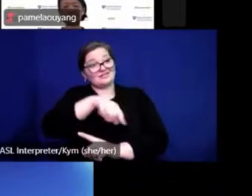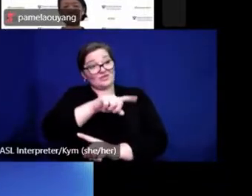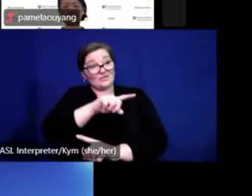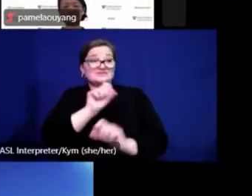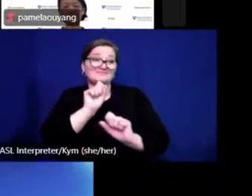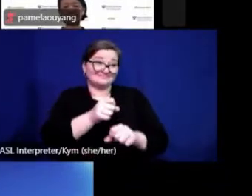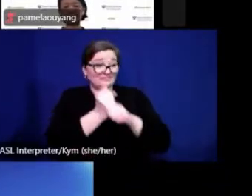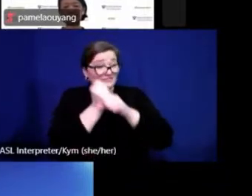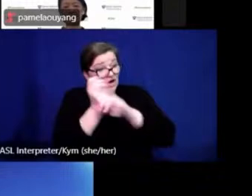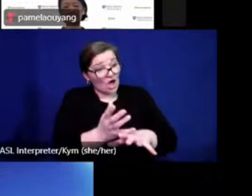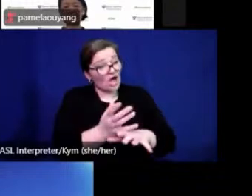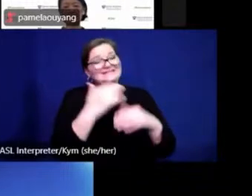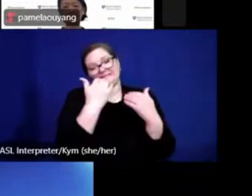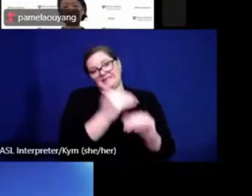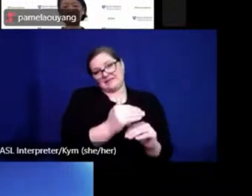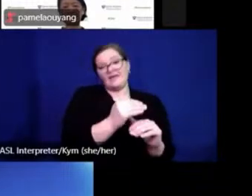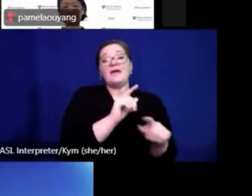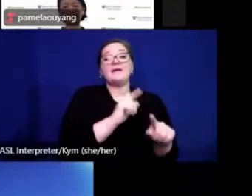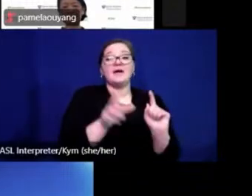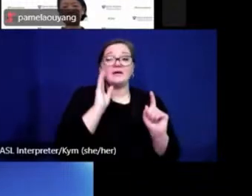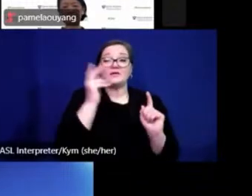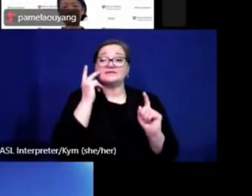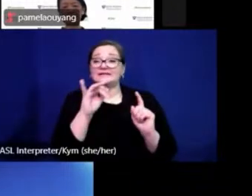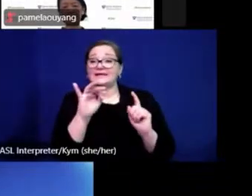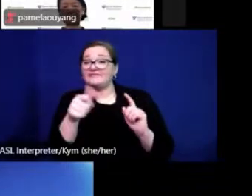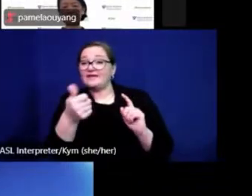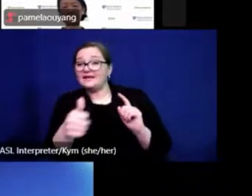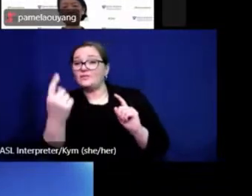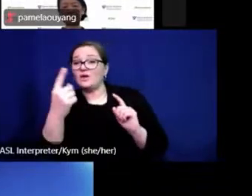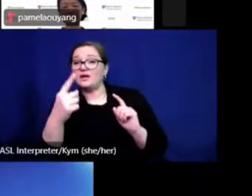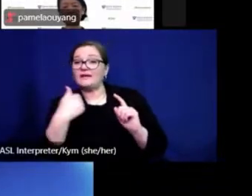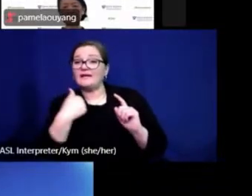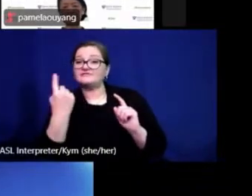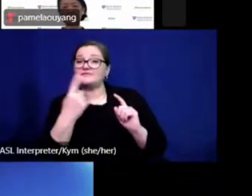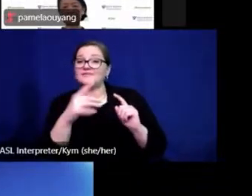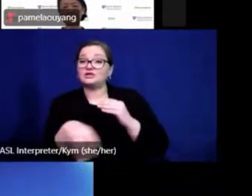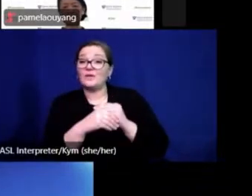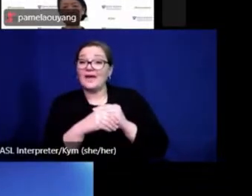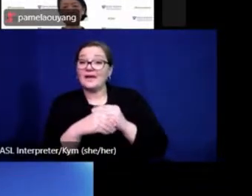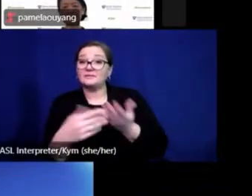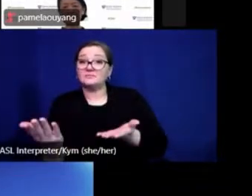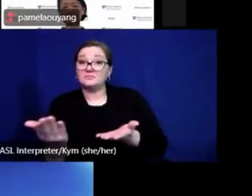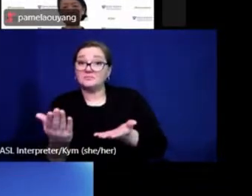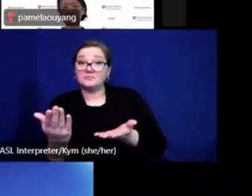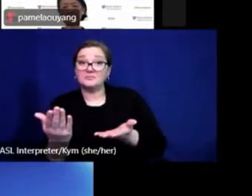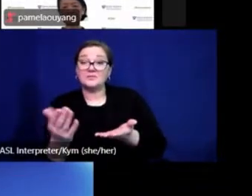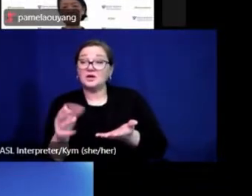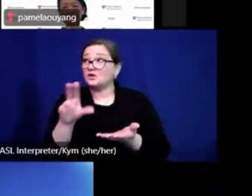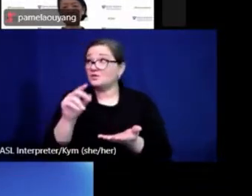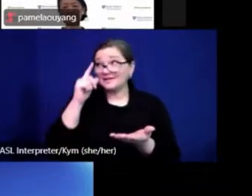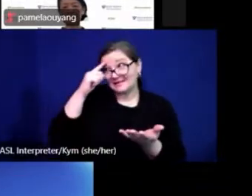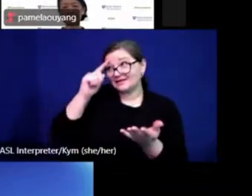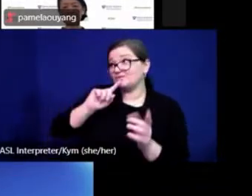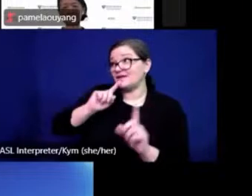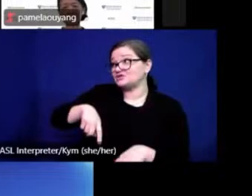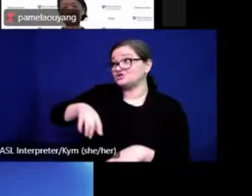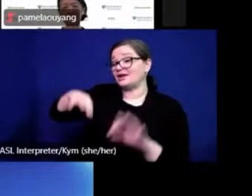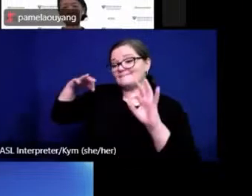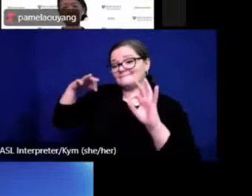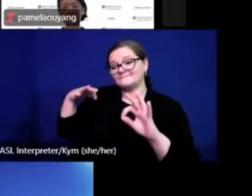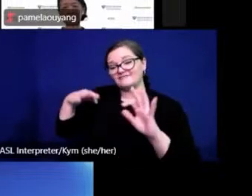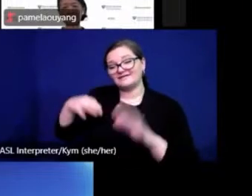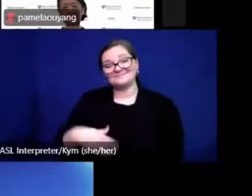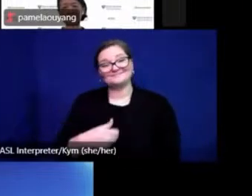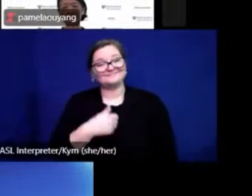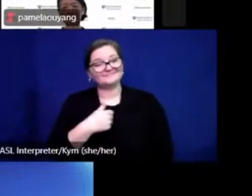do. But I'll see if anyone else, if Whitney has anything to add there. I think you answered that perfectly.